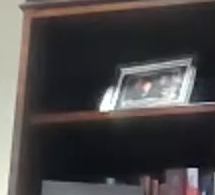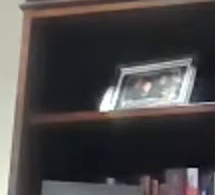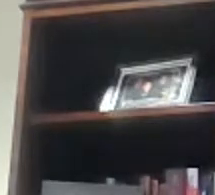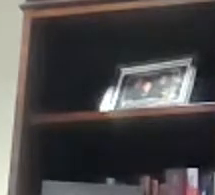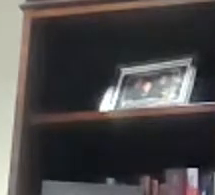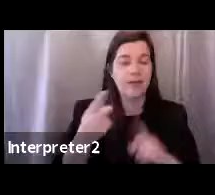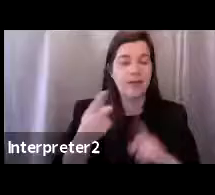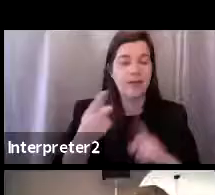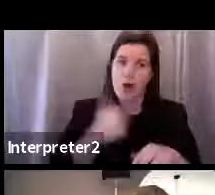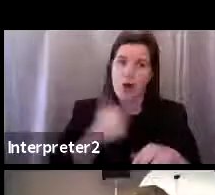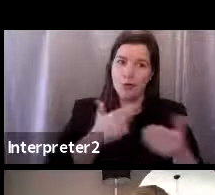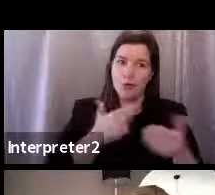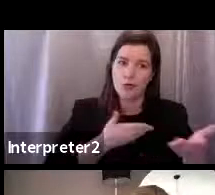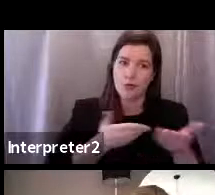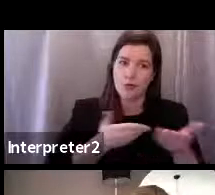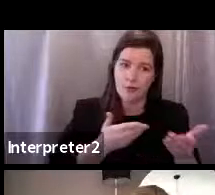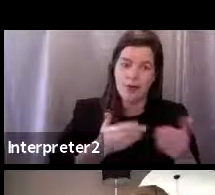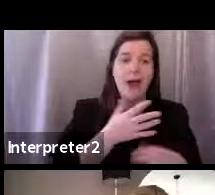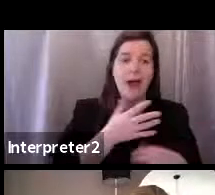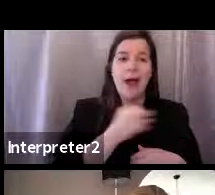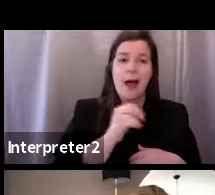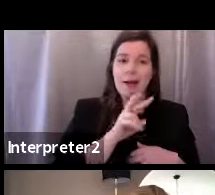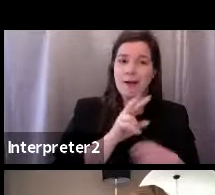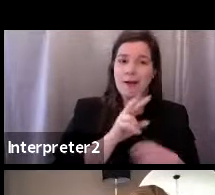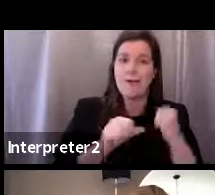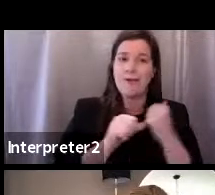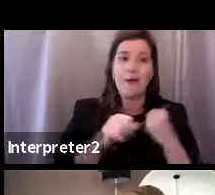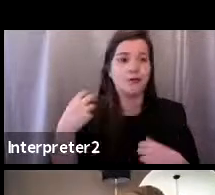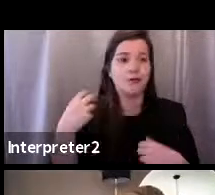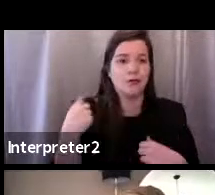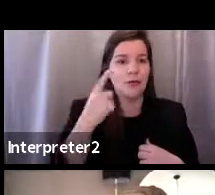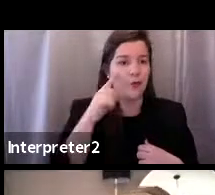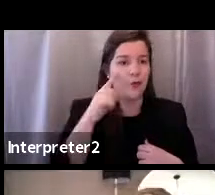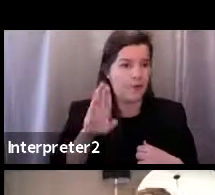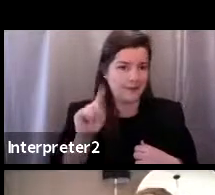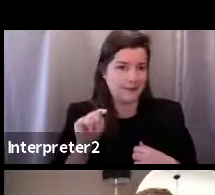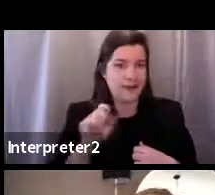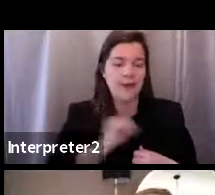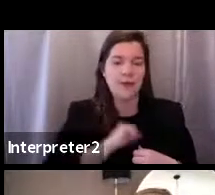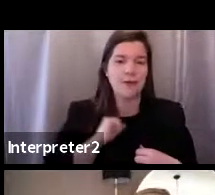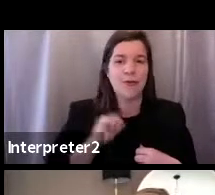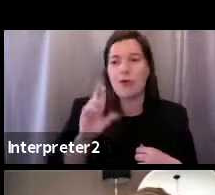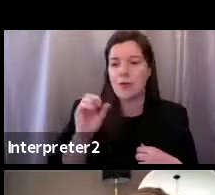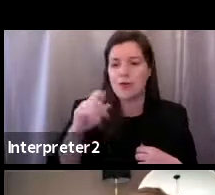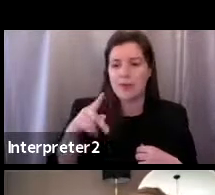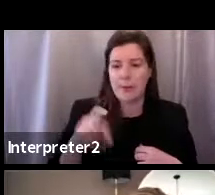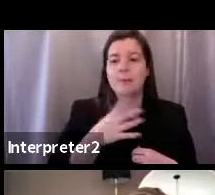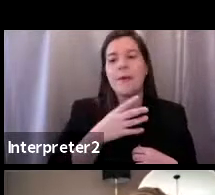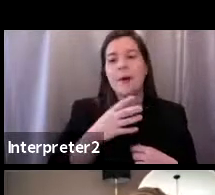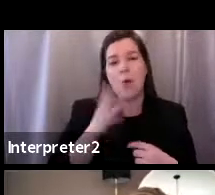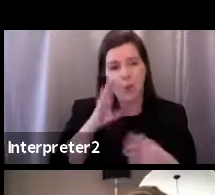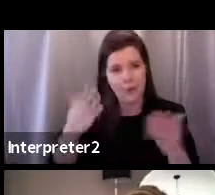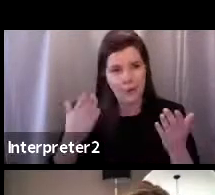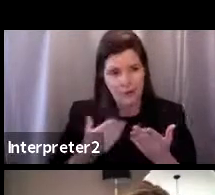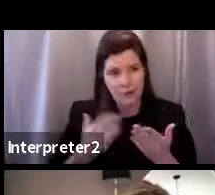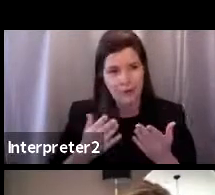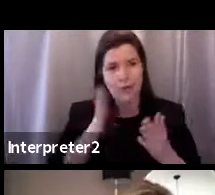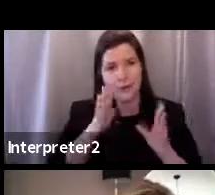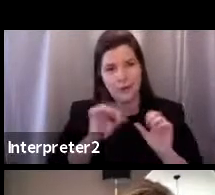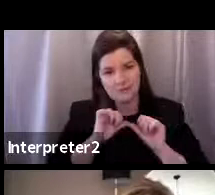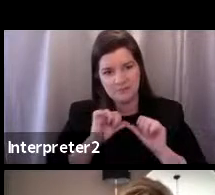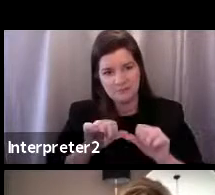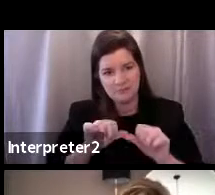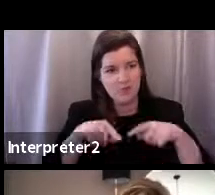vice chair of BNT, Senator Rosapepe, is also here and will be with us throughout the session on this subcommittee.